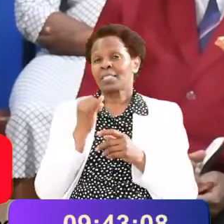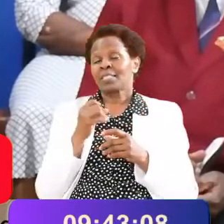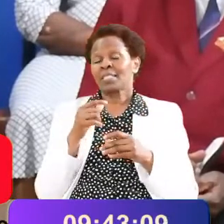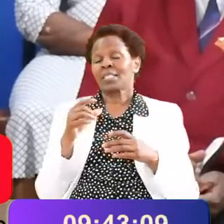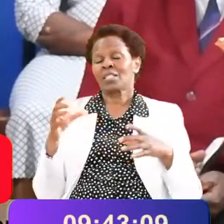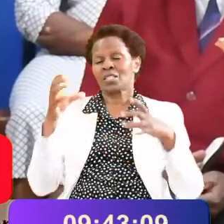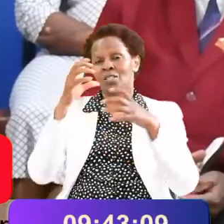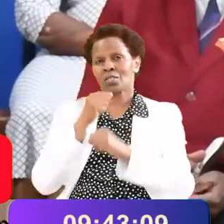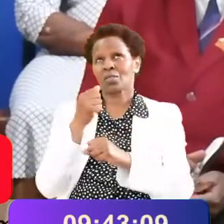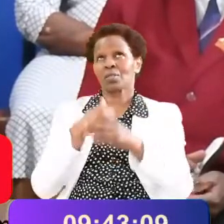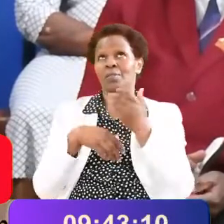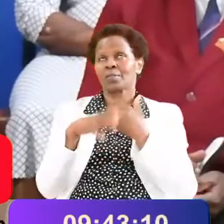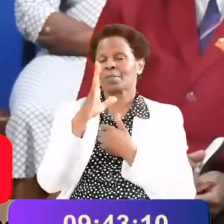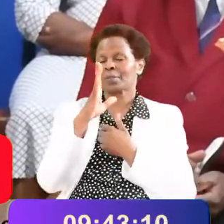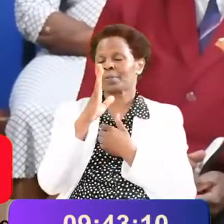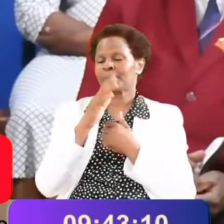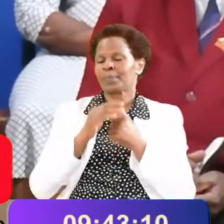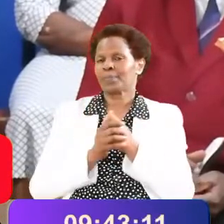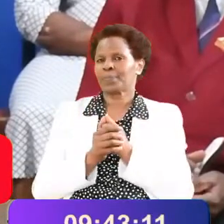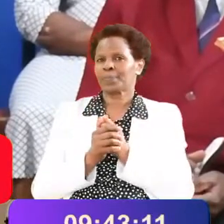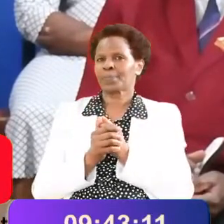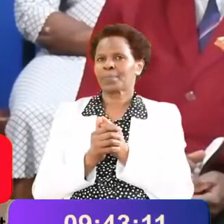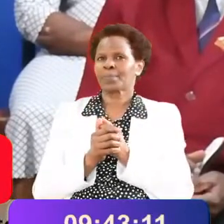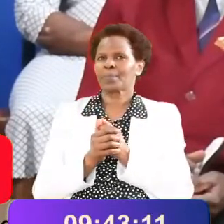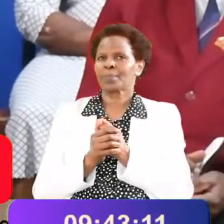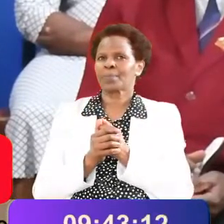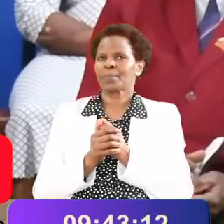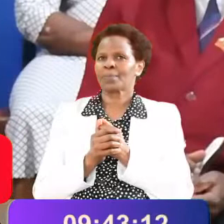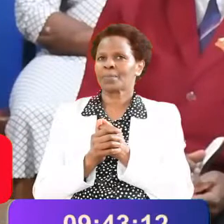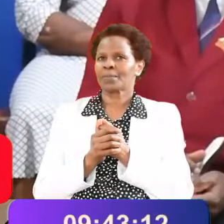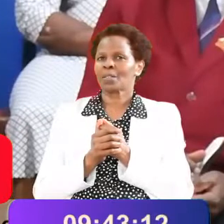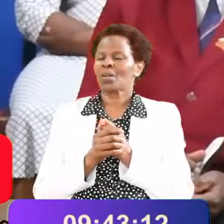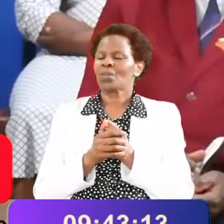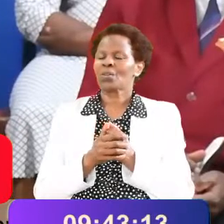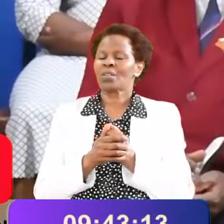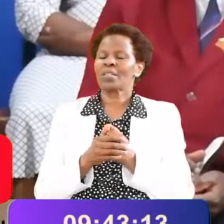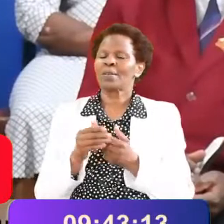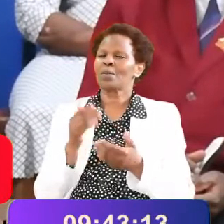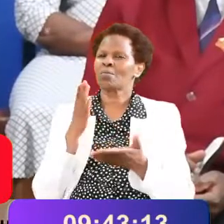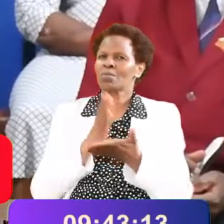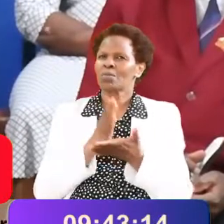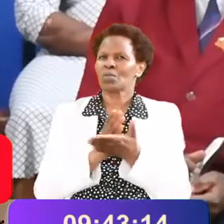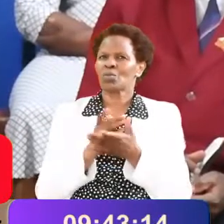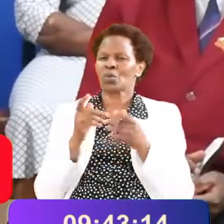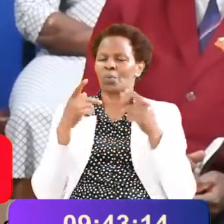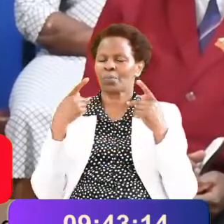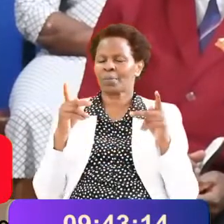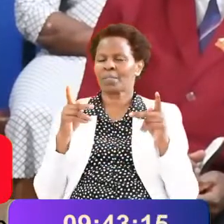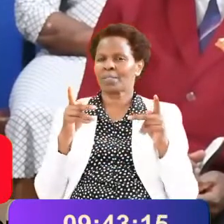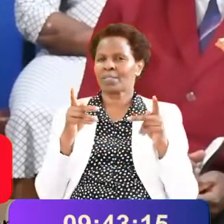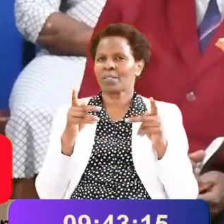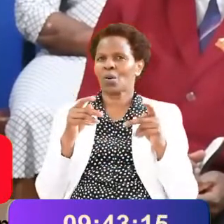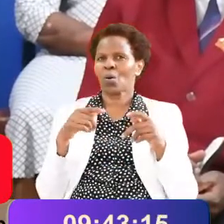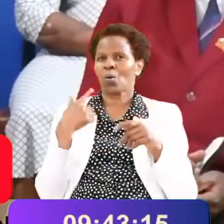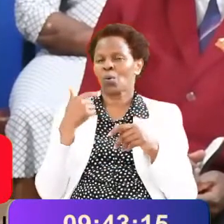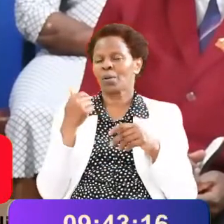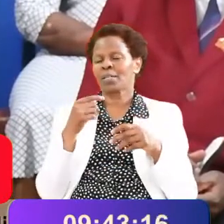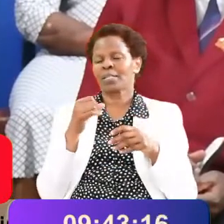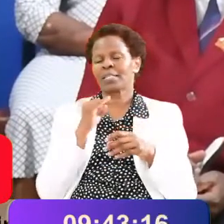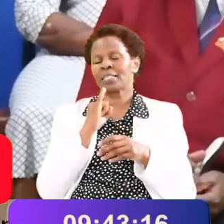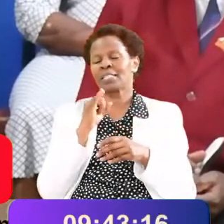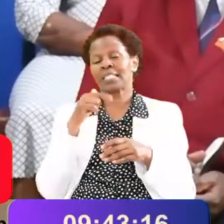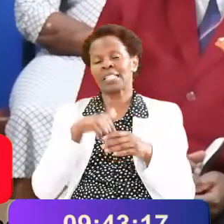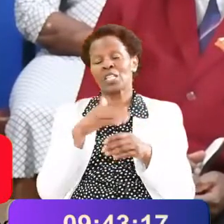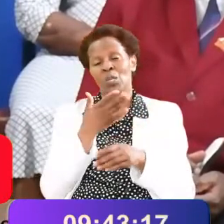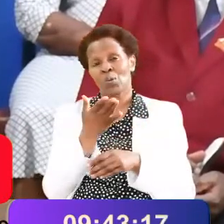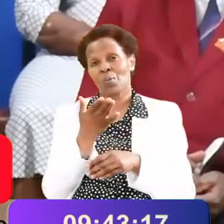So in Isaiah 26 and verse 3, you will keep him in perfect peace, whose mind is stayed on you because he trusts in